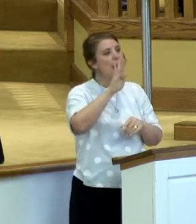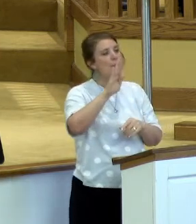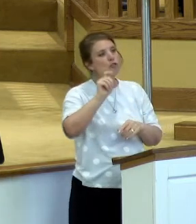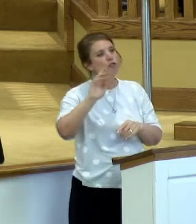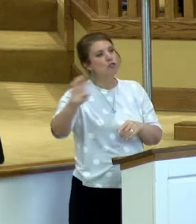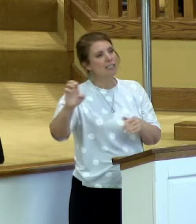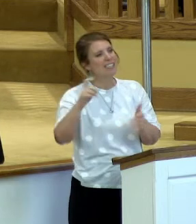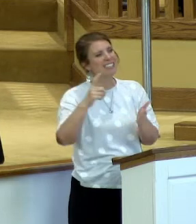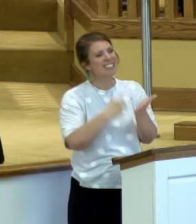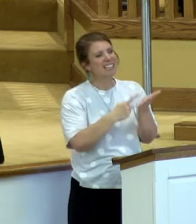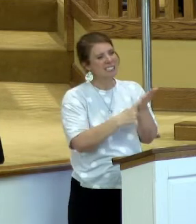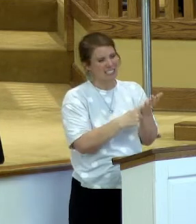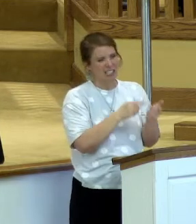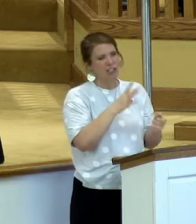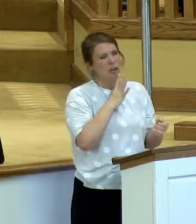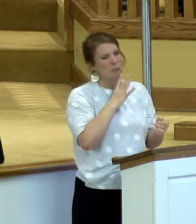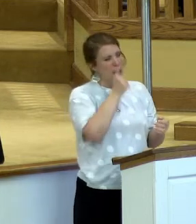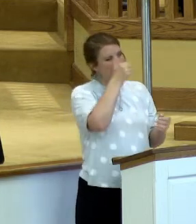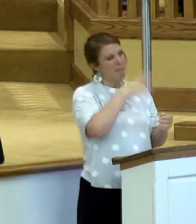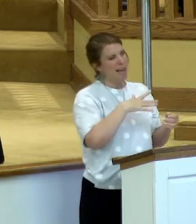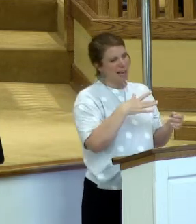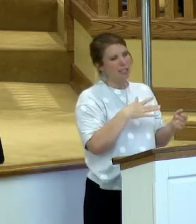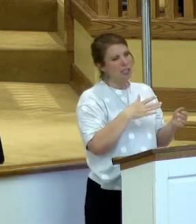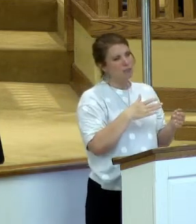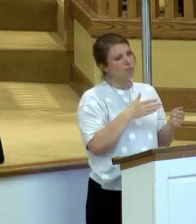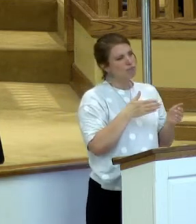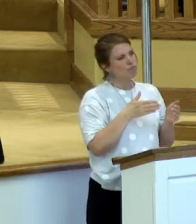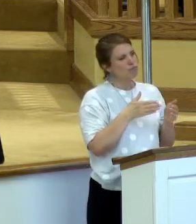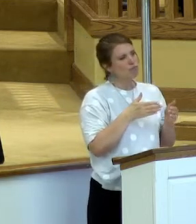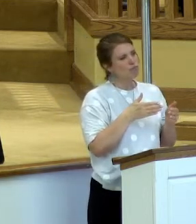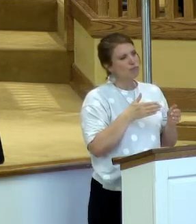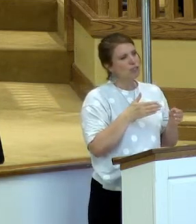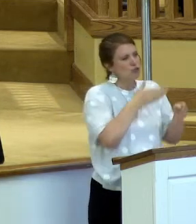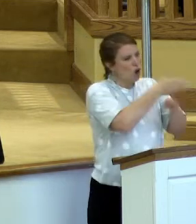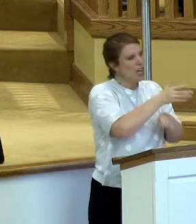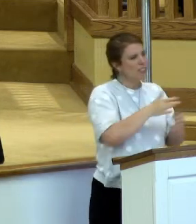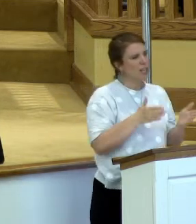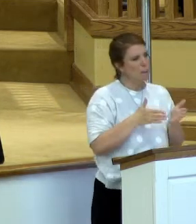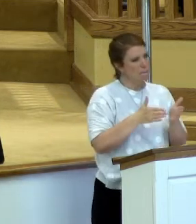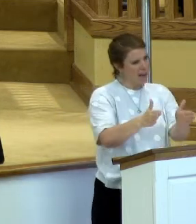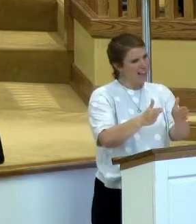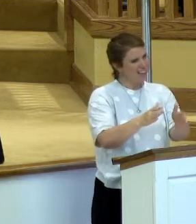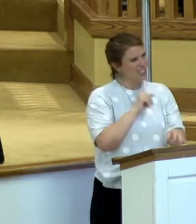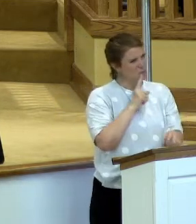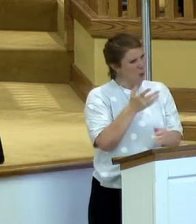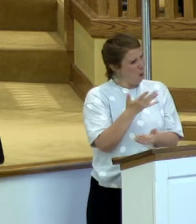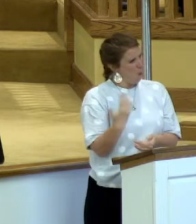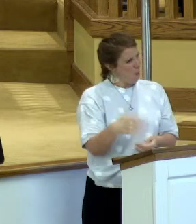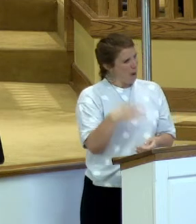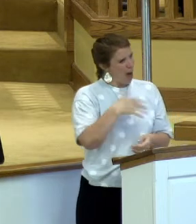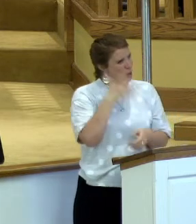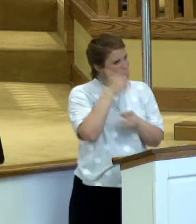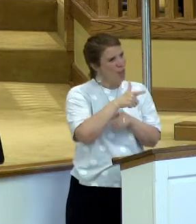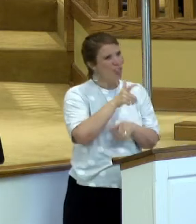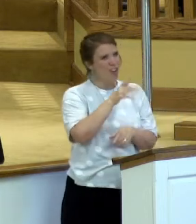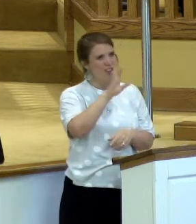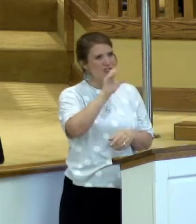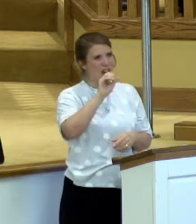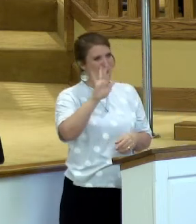those men he's crossed paths with, and he has been around a lot of them. I'm like, man, you really are a moochinary, Brother Crabtree,